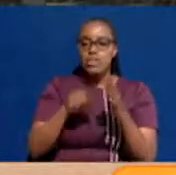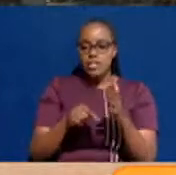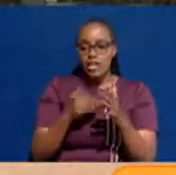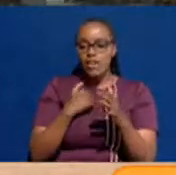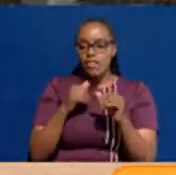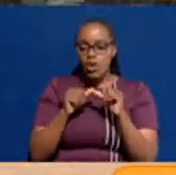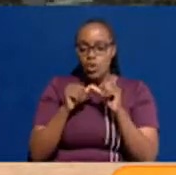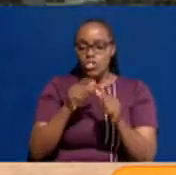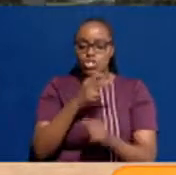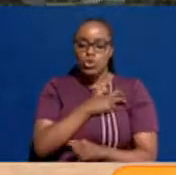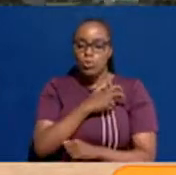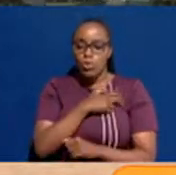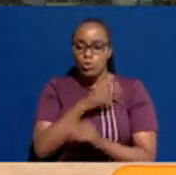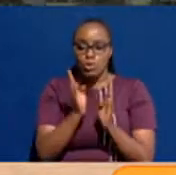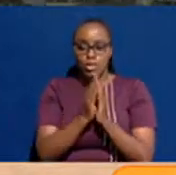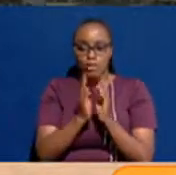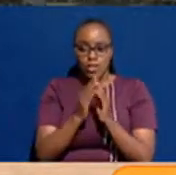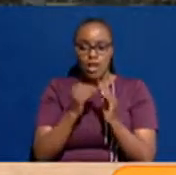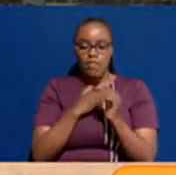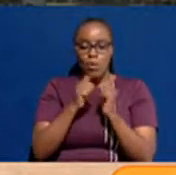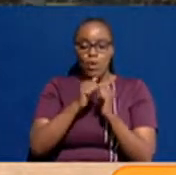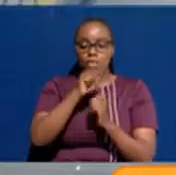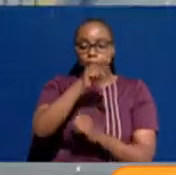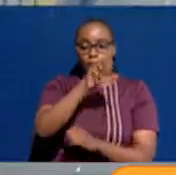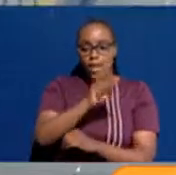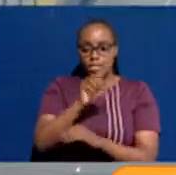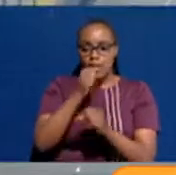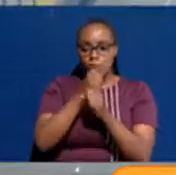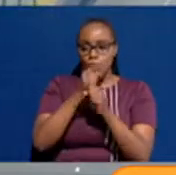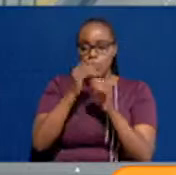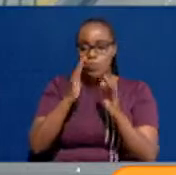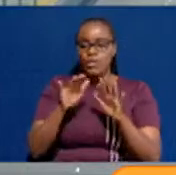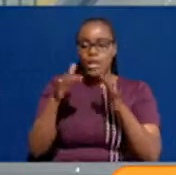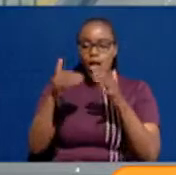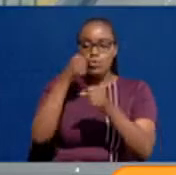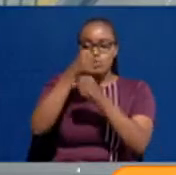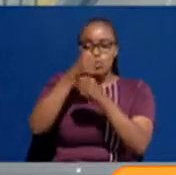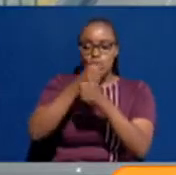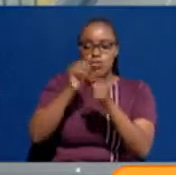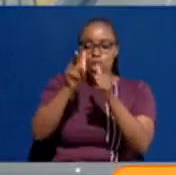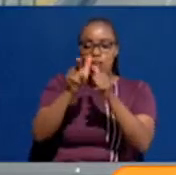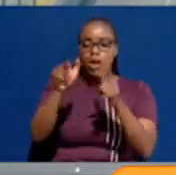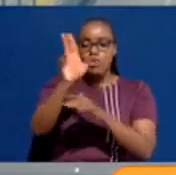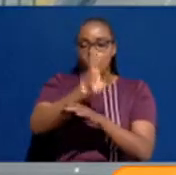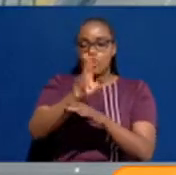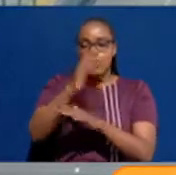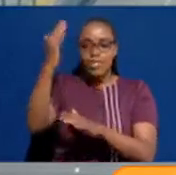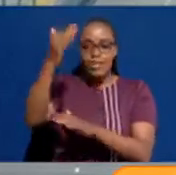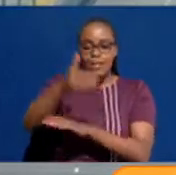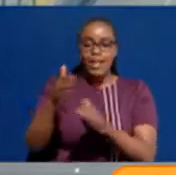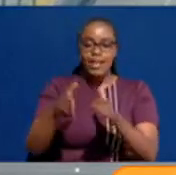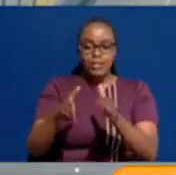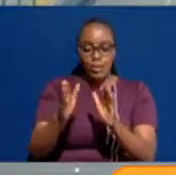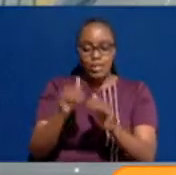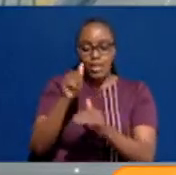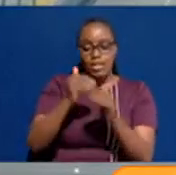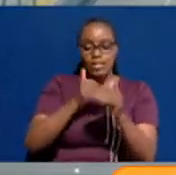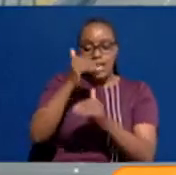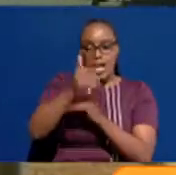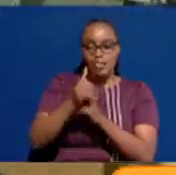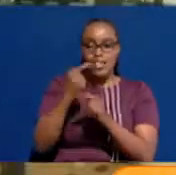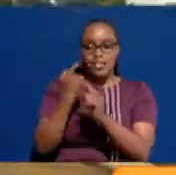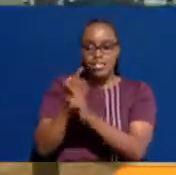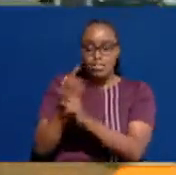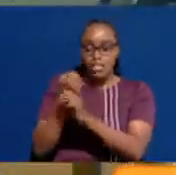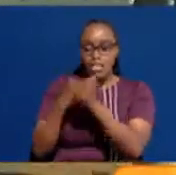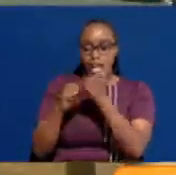still in consultative meetings with PSV operators on modalities that will allow them use the expressway. This after a series of